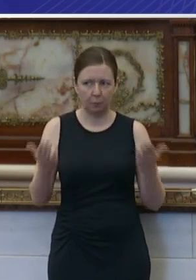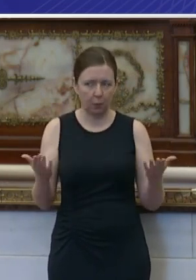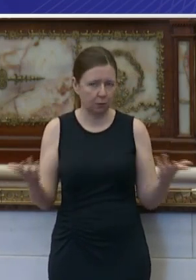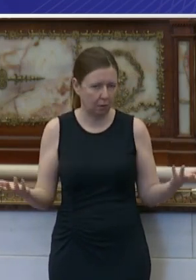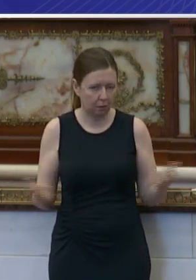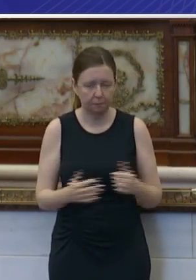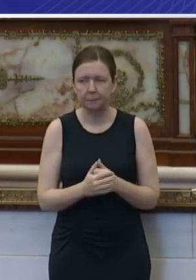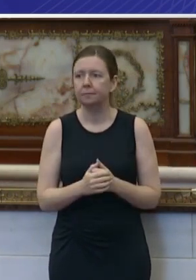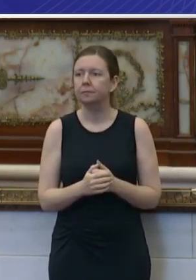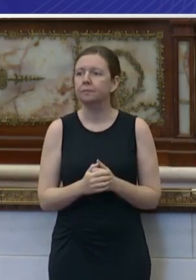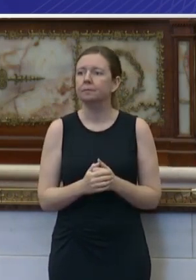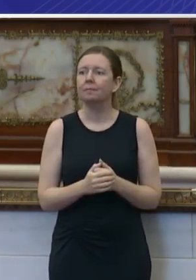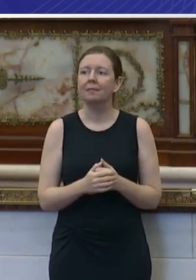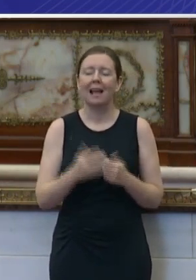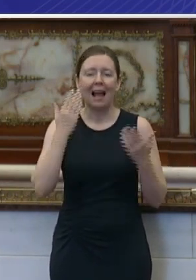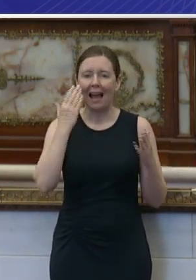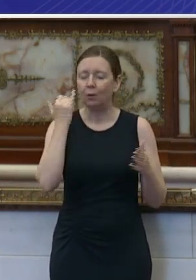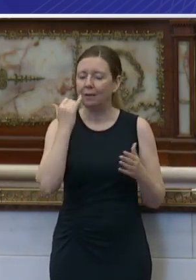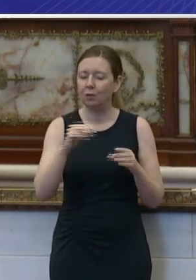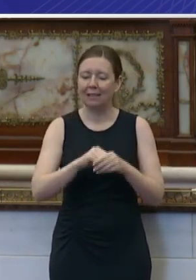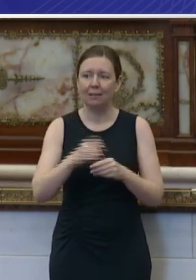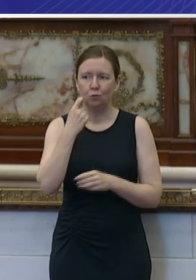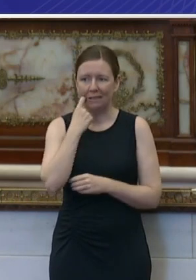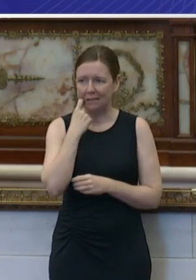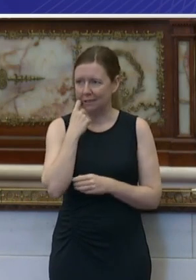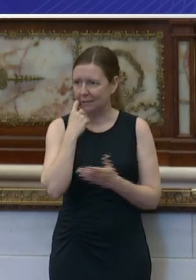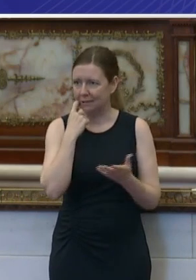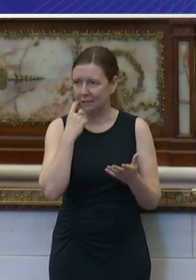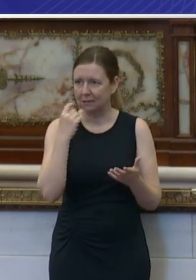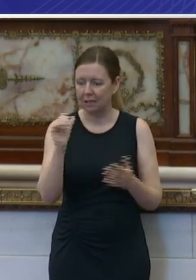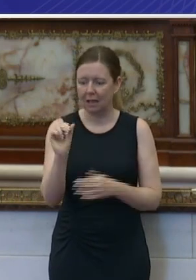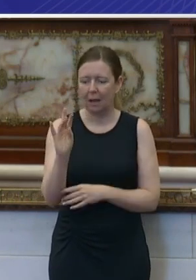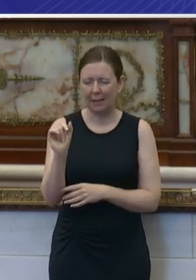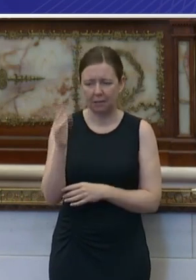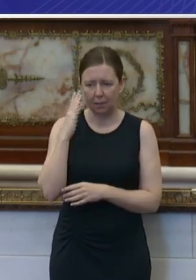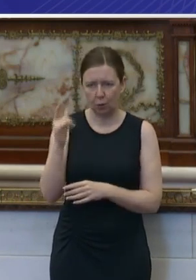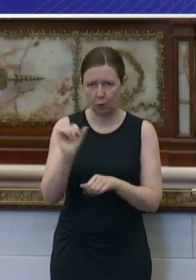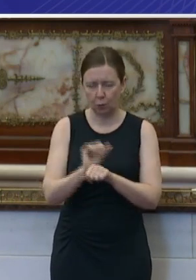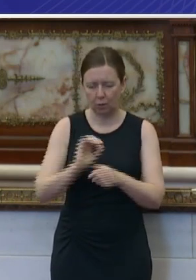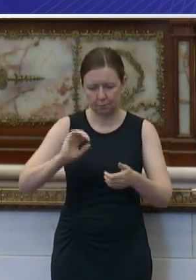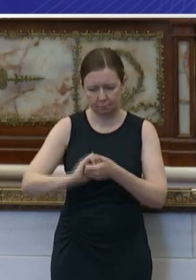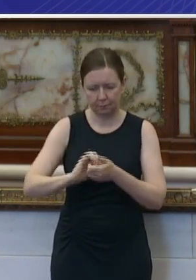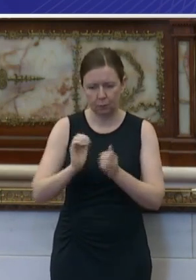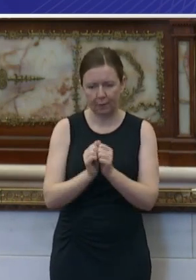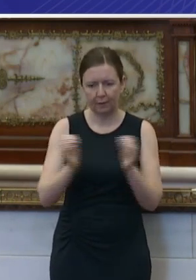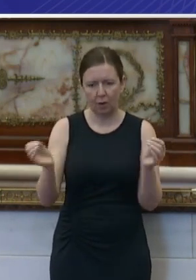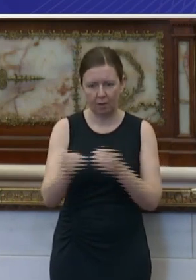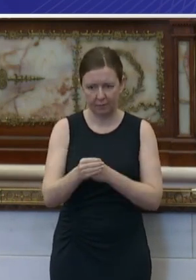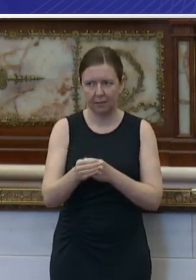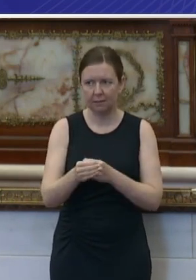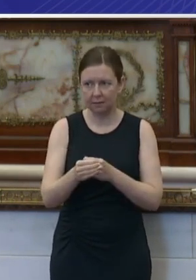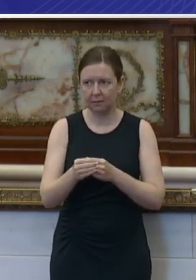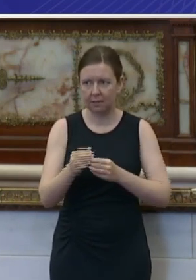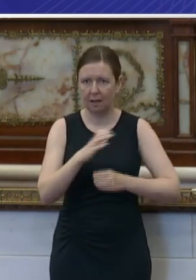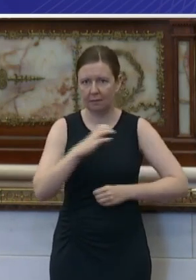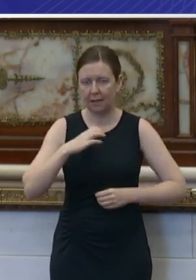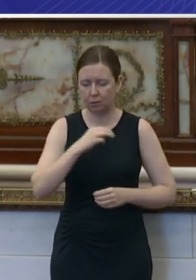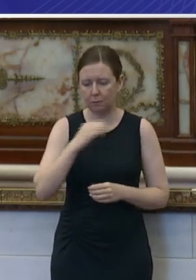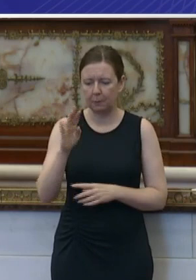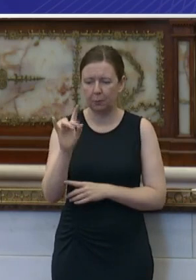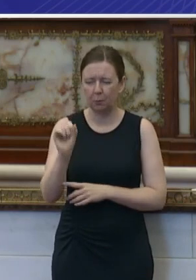just received? I don't know if they're in the recent. Amanda, if you want to jump in, I know you work closely with the office of Councilmember Brooks,